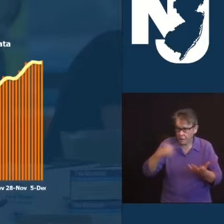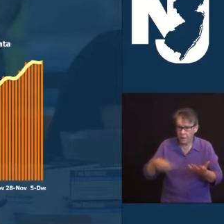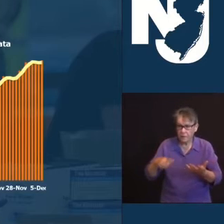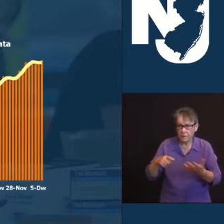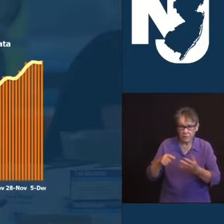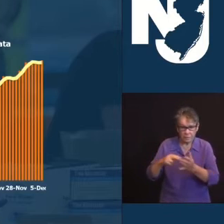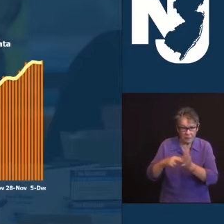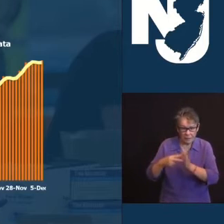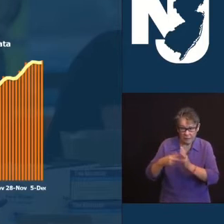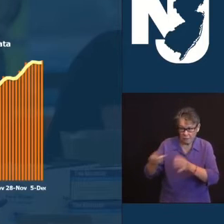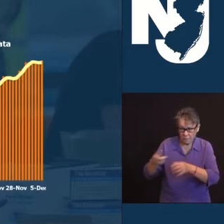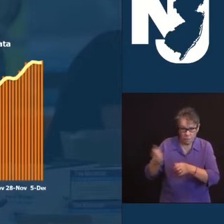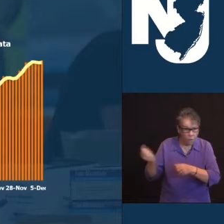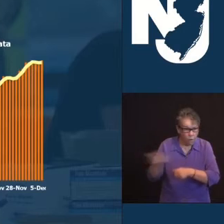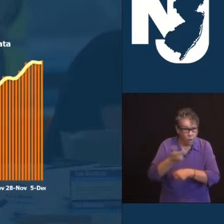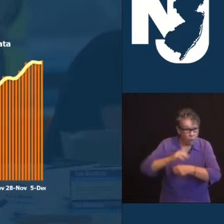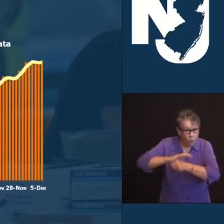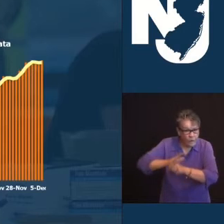hospitalizations of